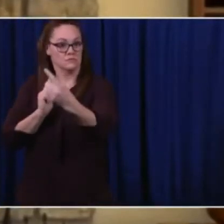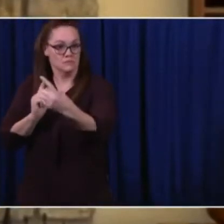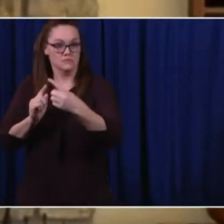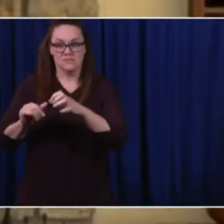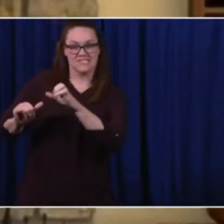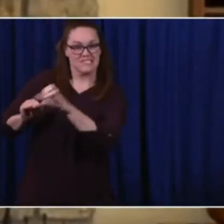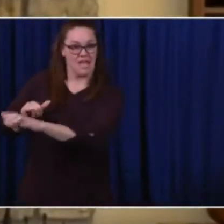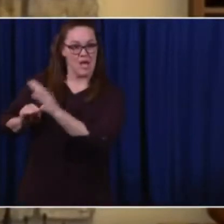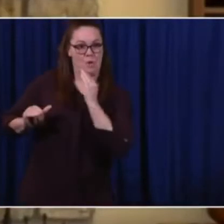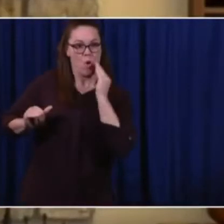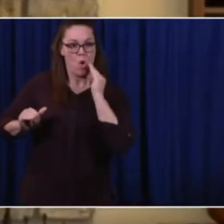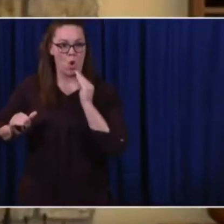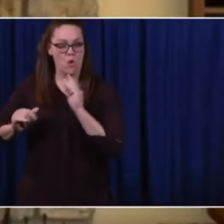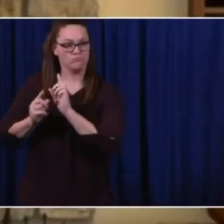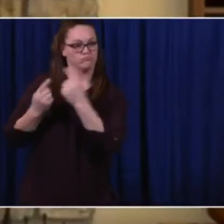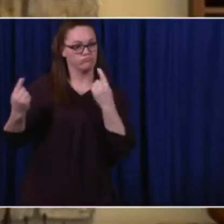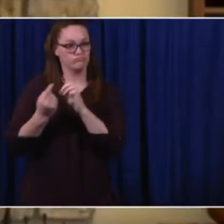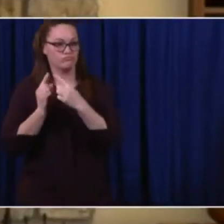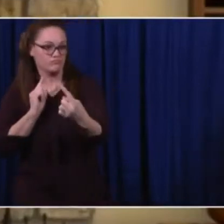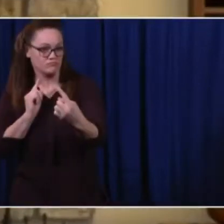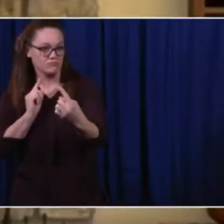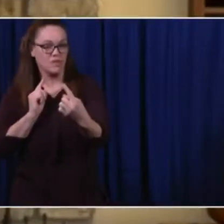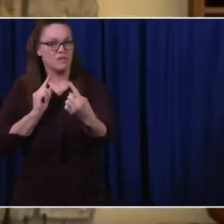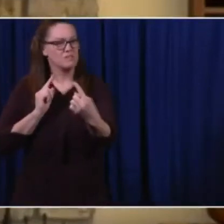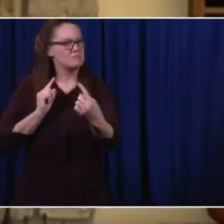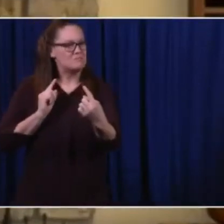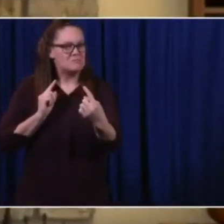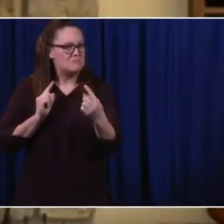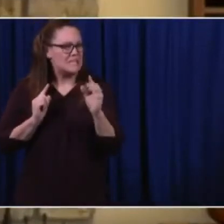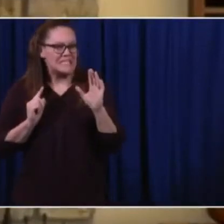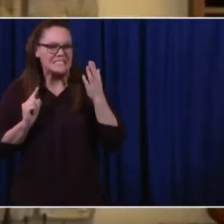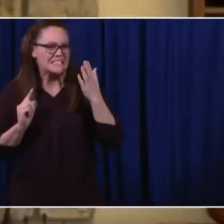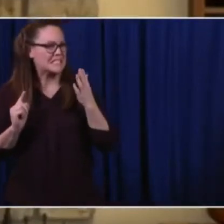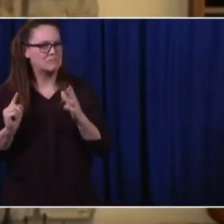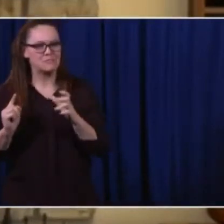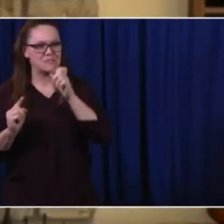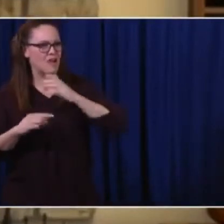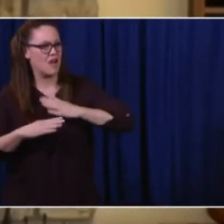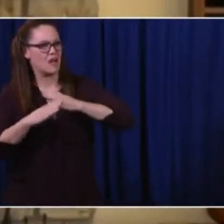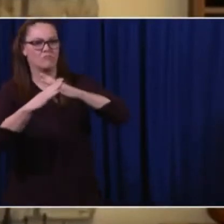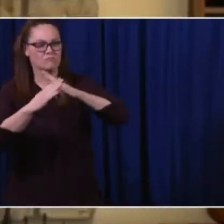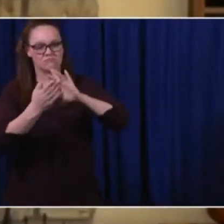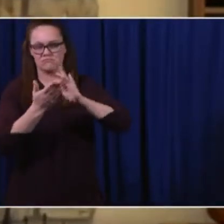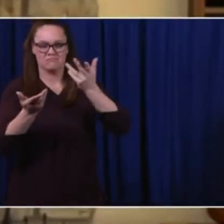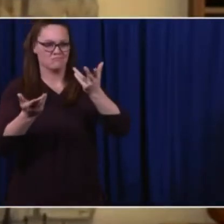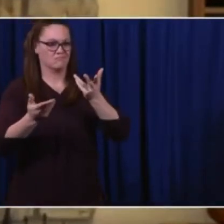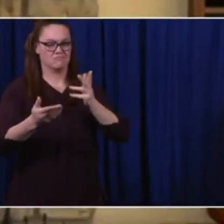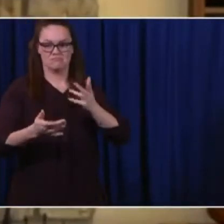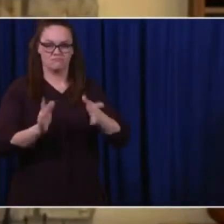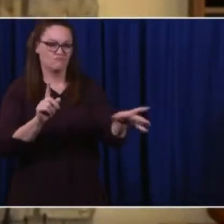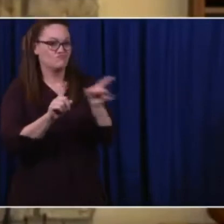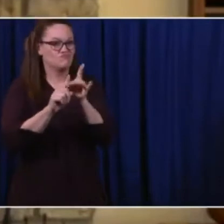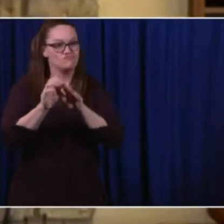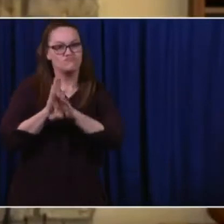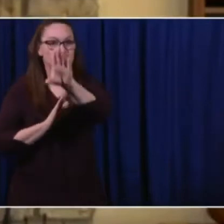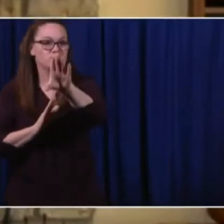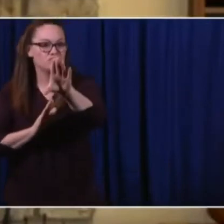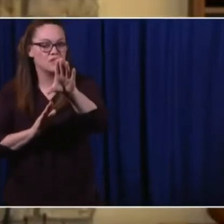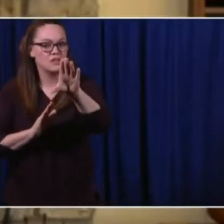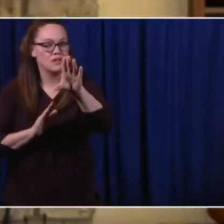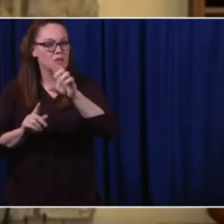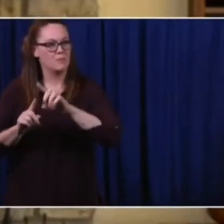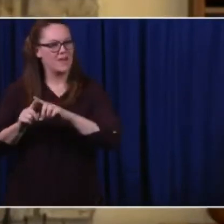So it appears that the masking, distancing, and quarantining isn't stopping the spread, but we do know that it's certainly creating unintended consequences